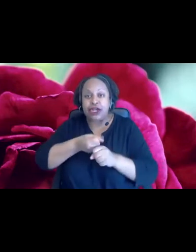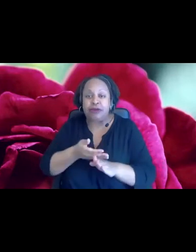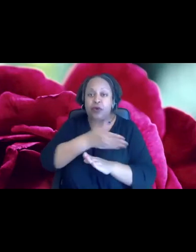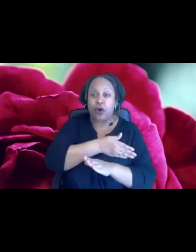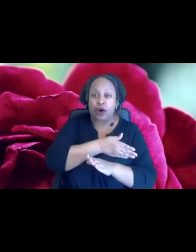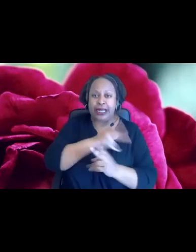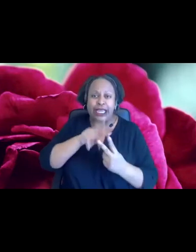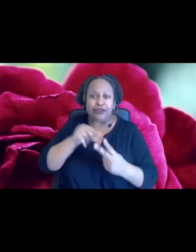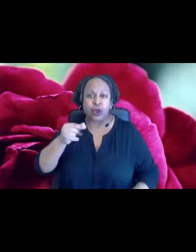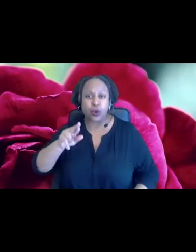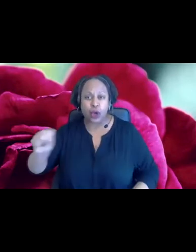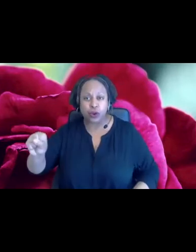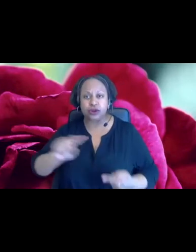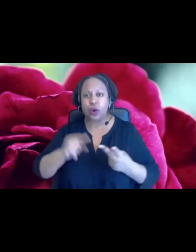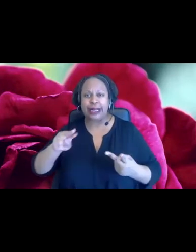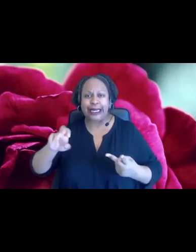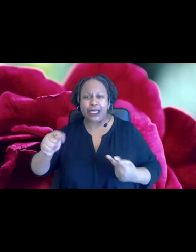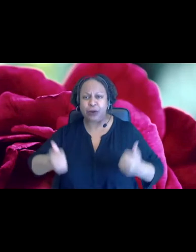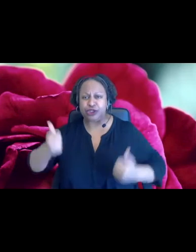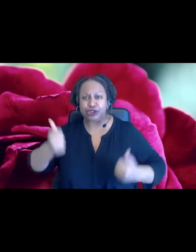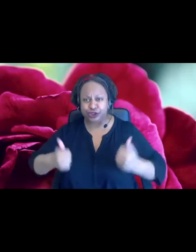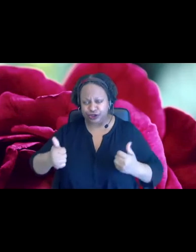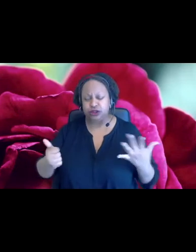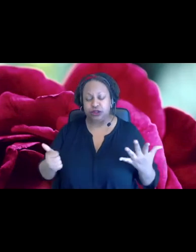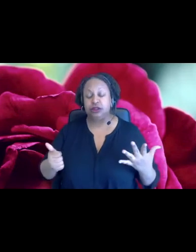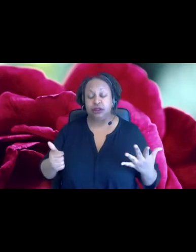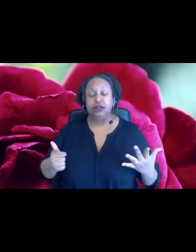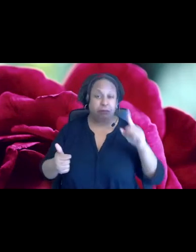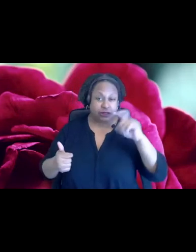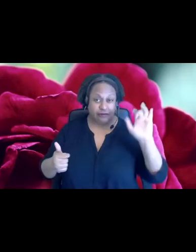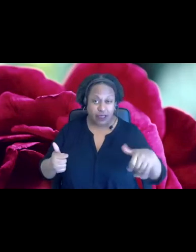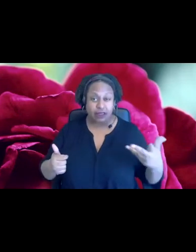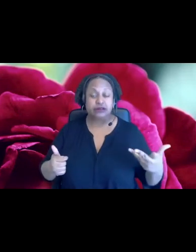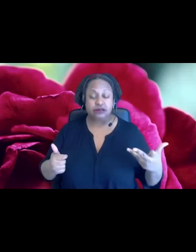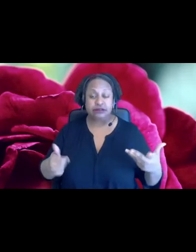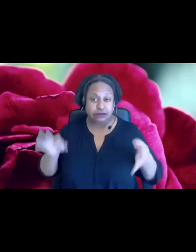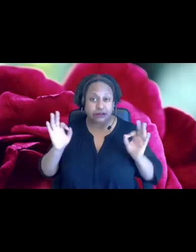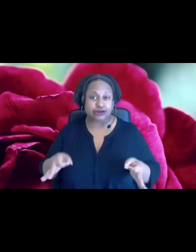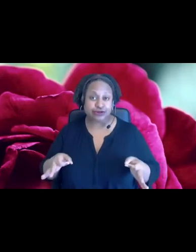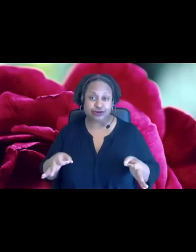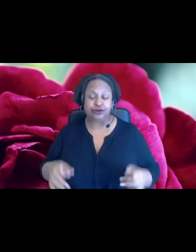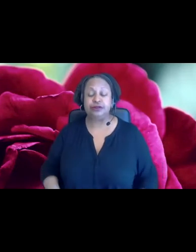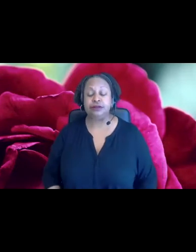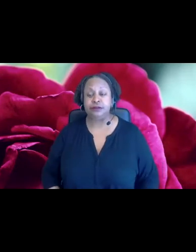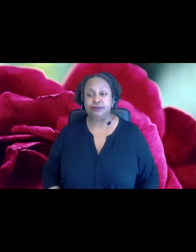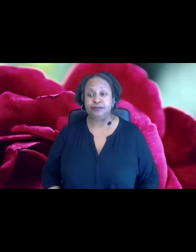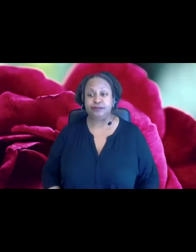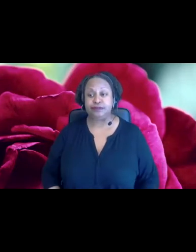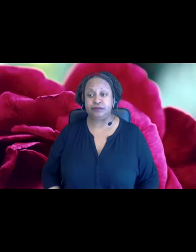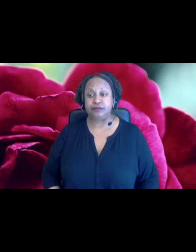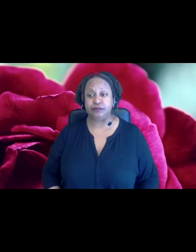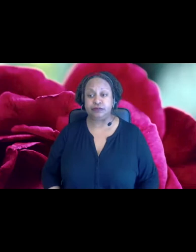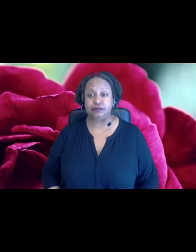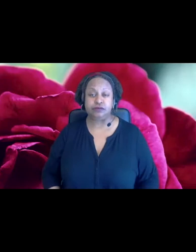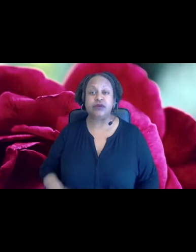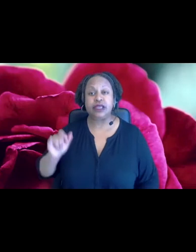net. As a result of that, or perhaps if applications